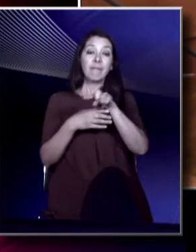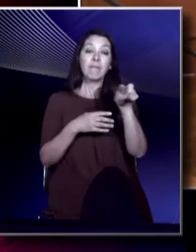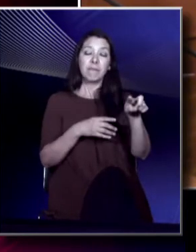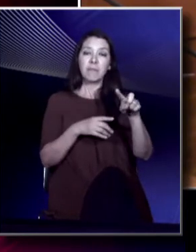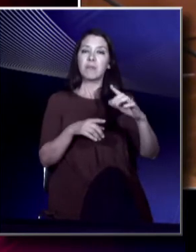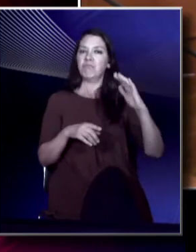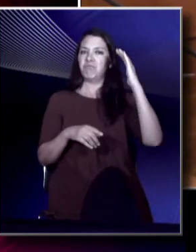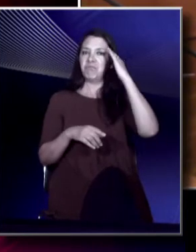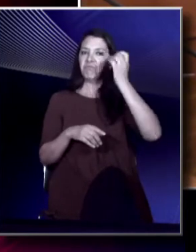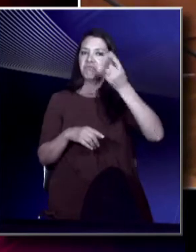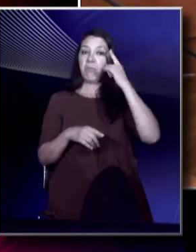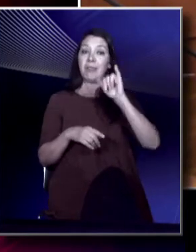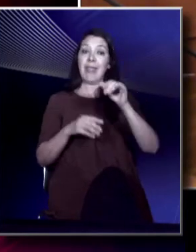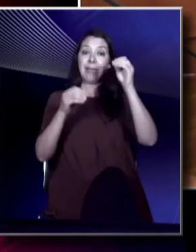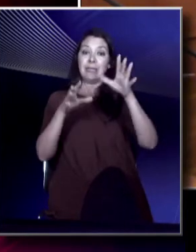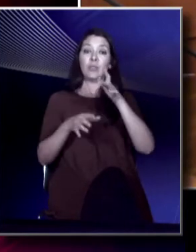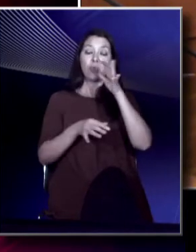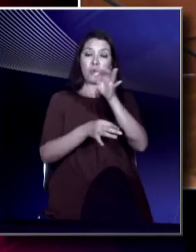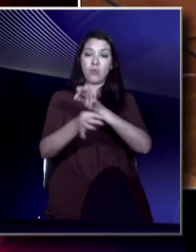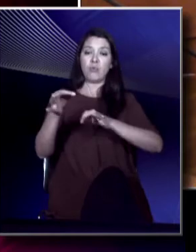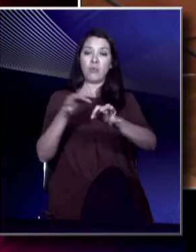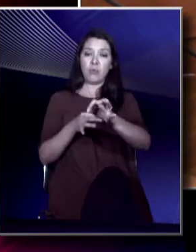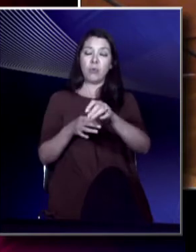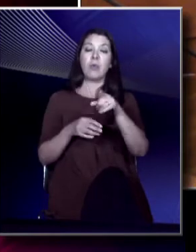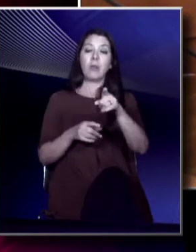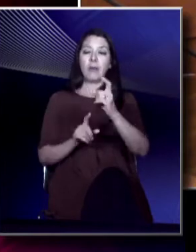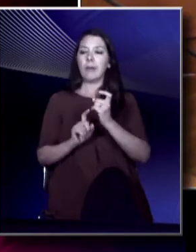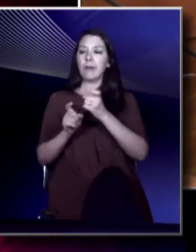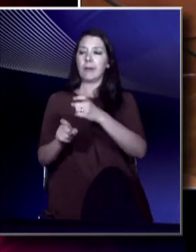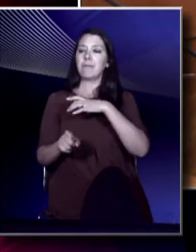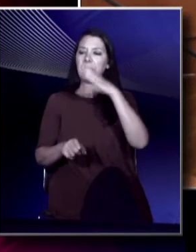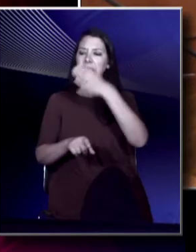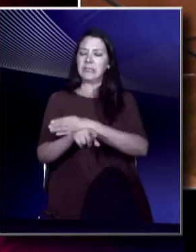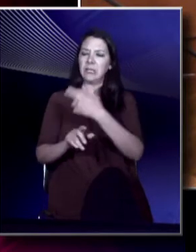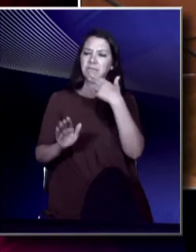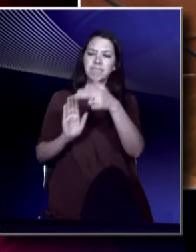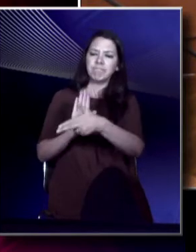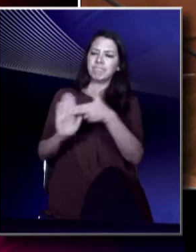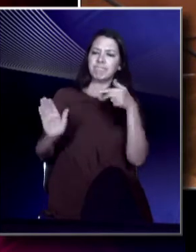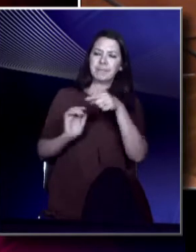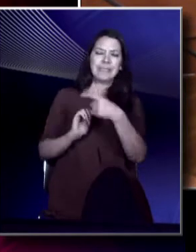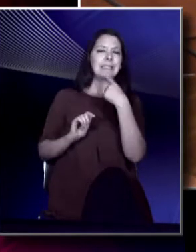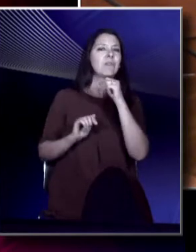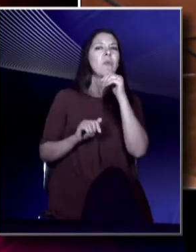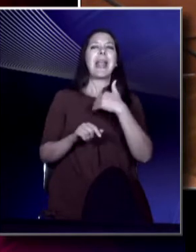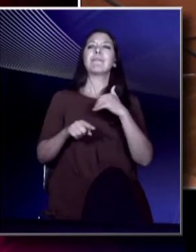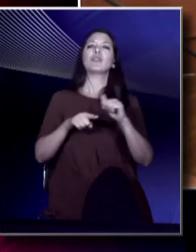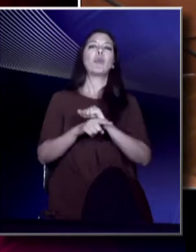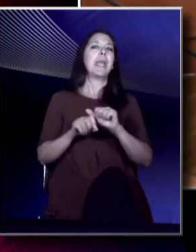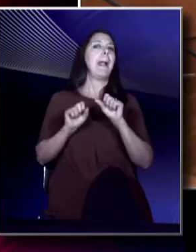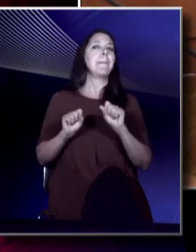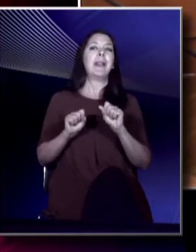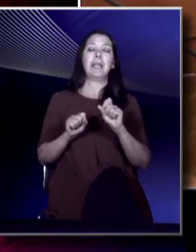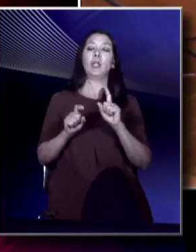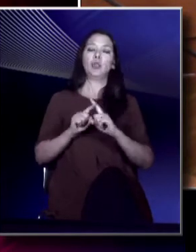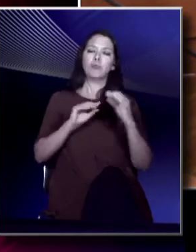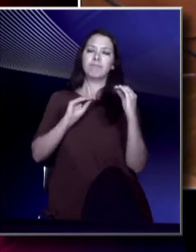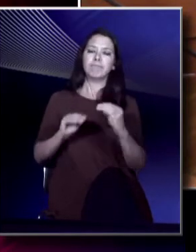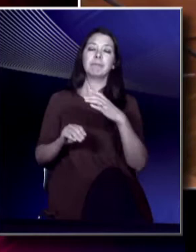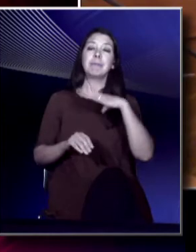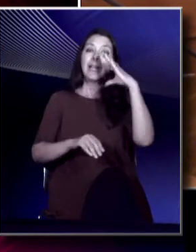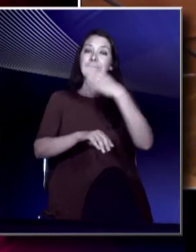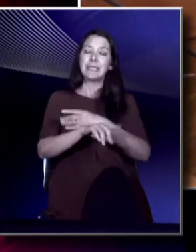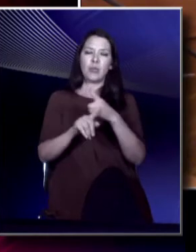the replacement teacher of the visually impaired assigned to my son lacked the training and ability to instruct my son consistent with